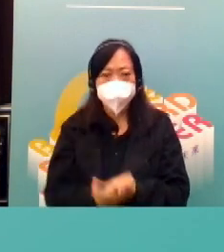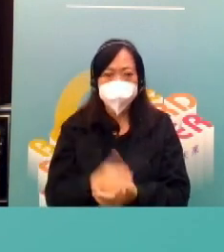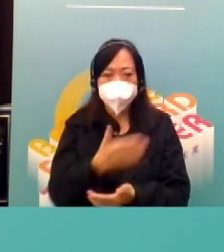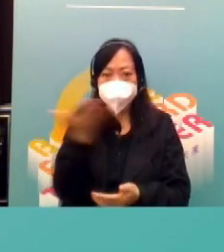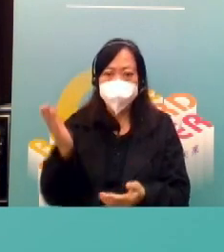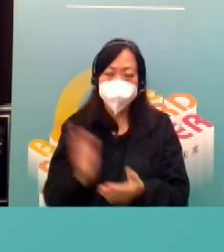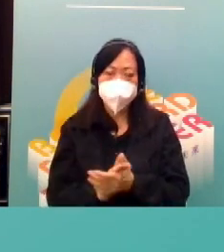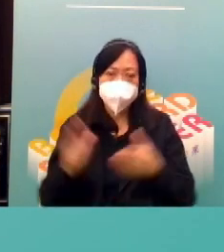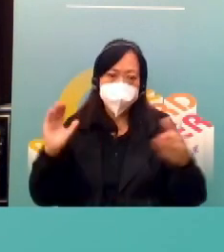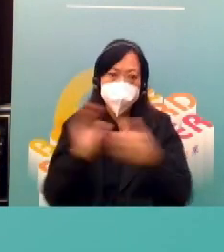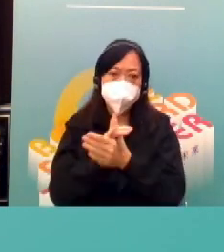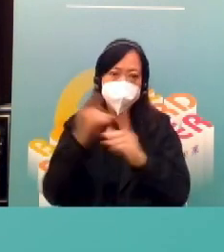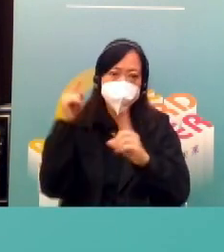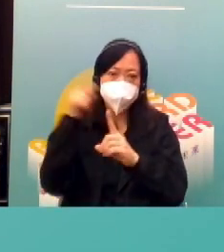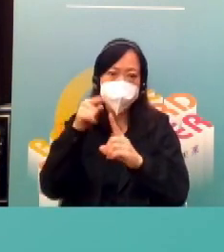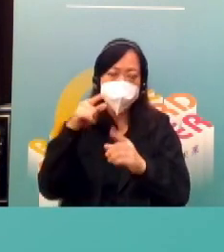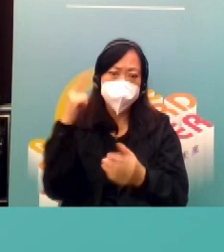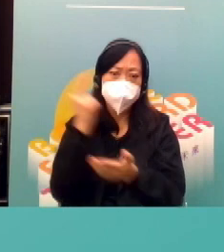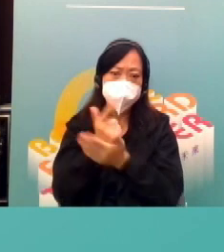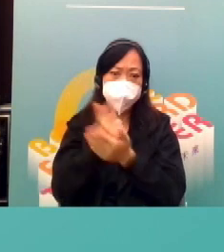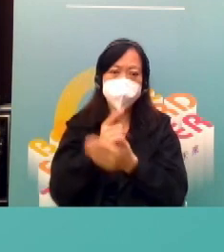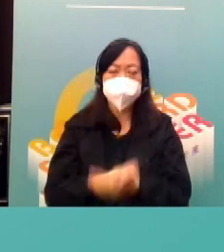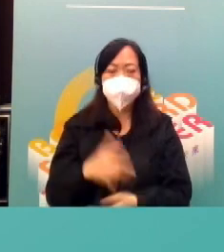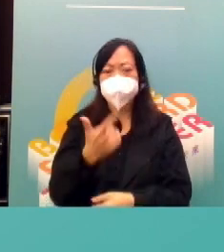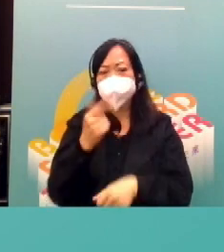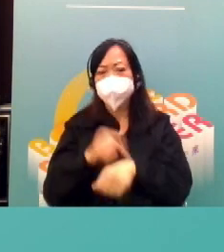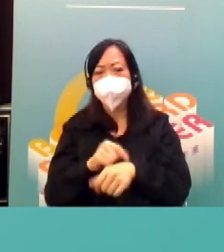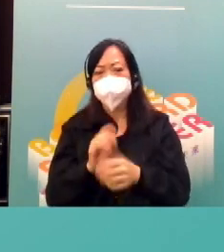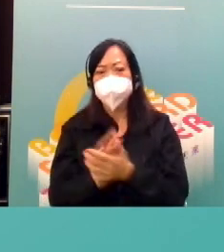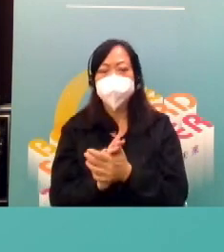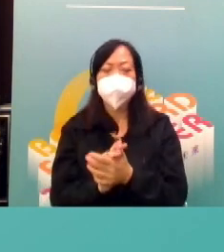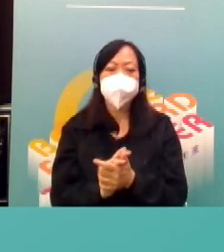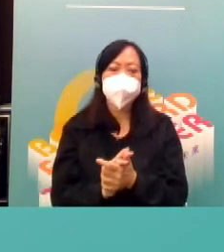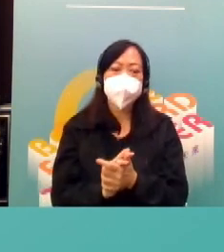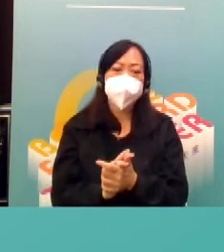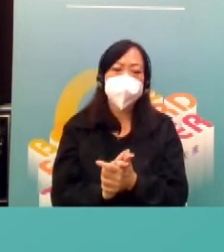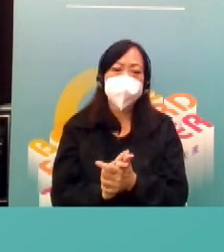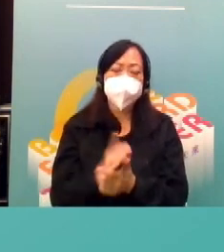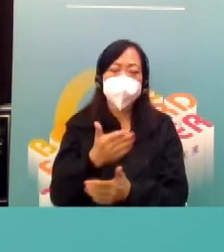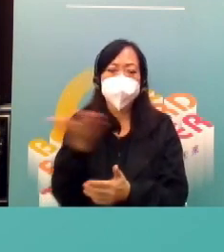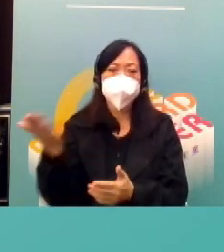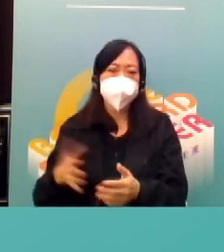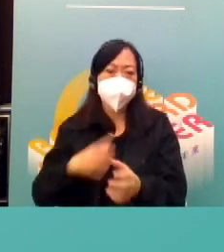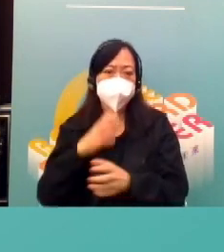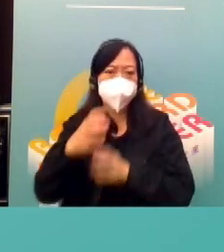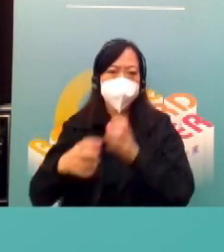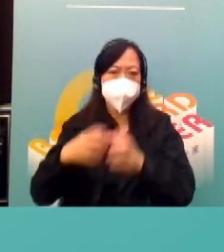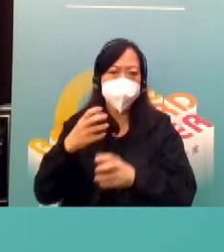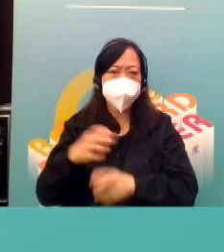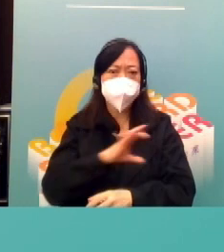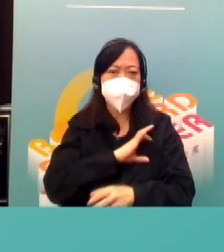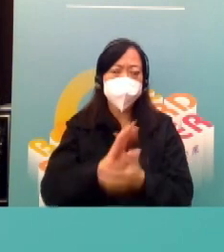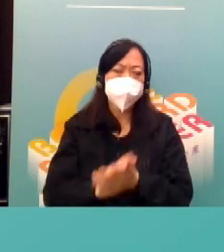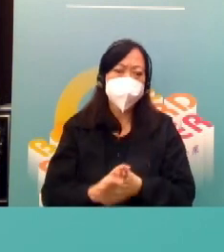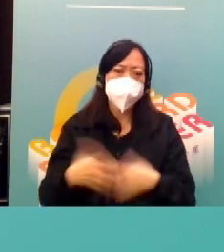sometimes parties may think they speak the same language. We've all been in these meetings, right? When we walk out, we realize we weren't at all. On SMEs